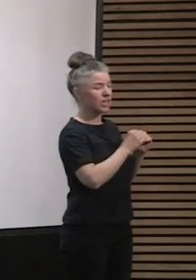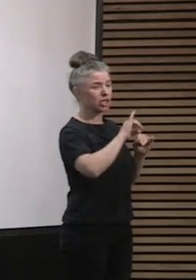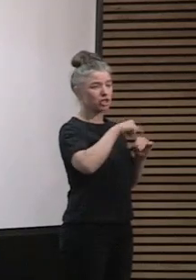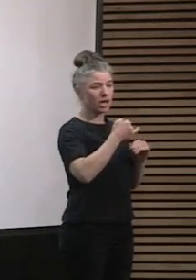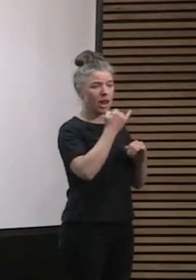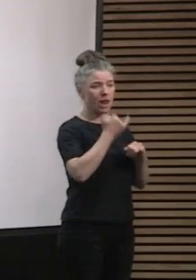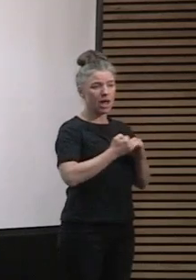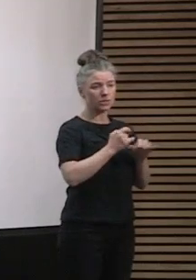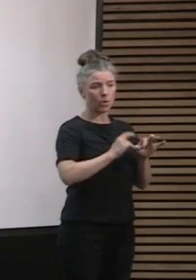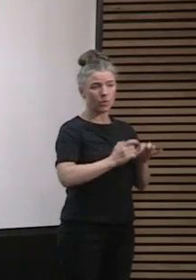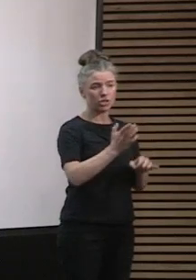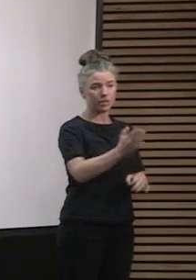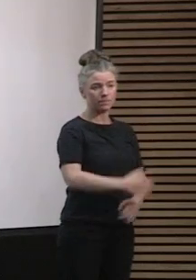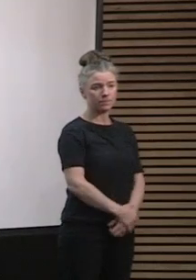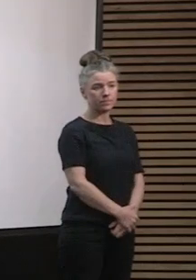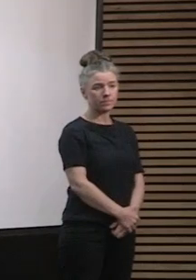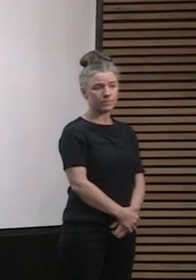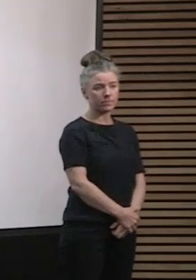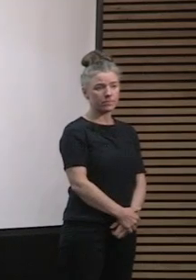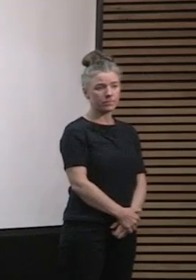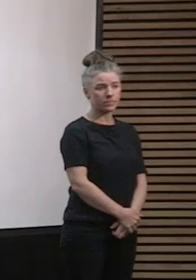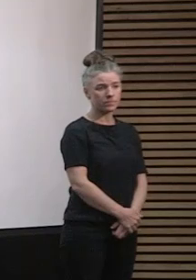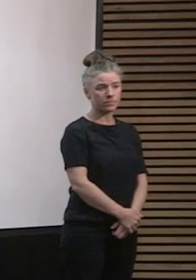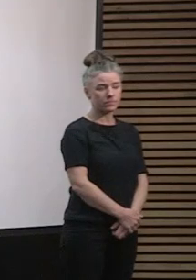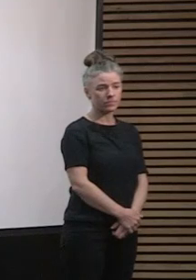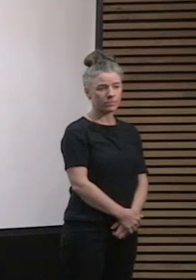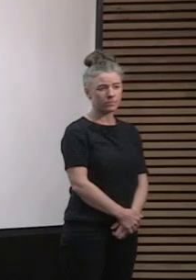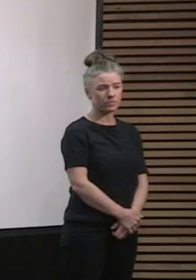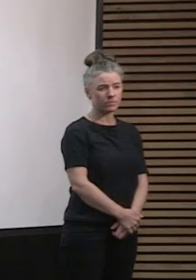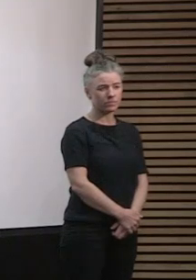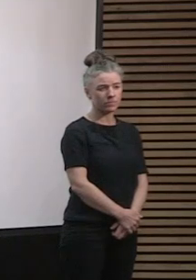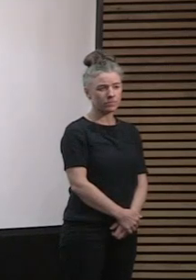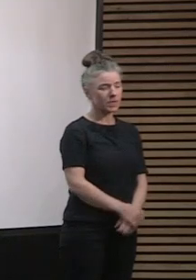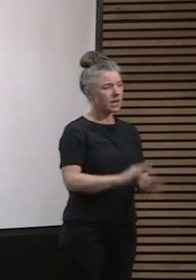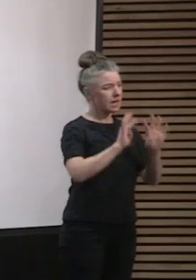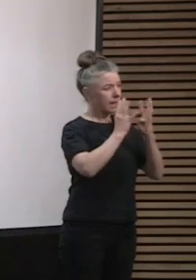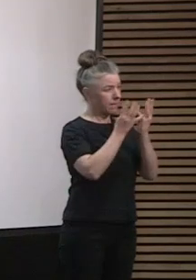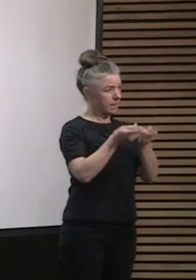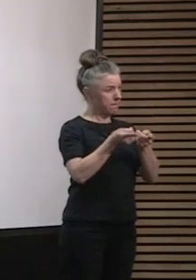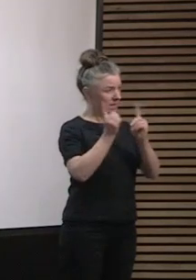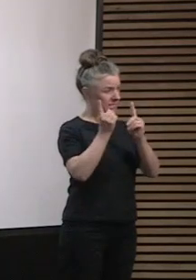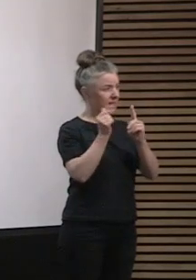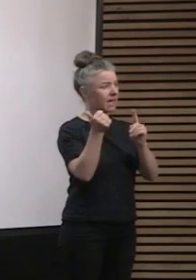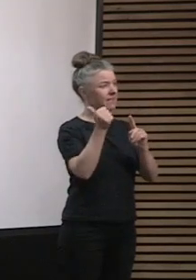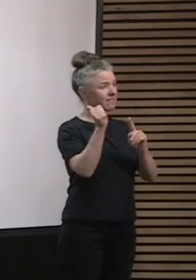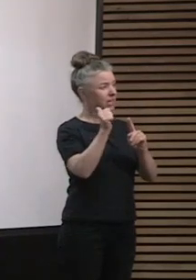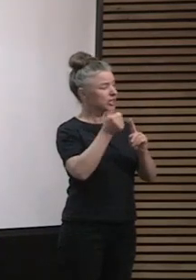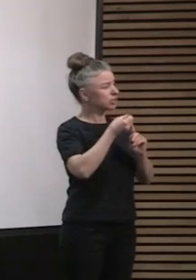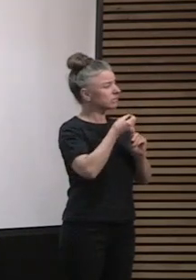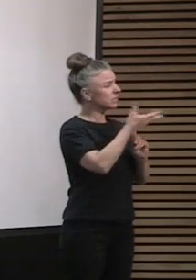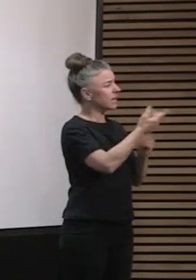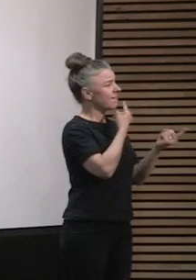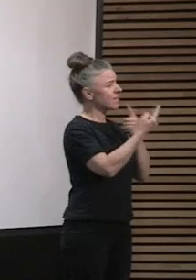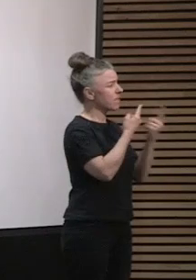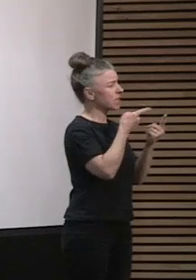Last question. Was it irresponsible for a Cabinet Minister to put information into the public that hadn't been provided by an official source?